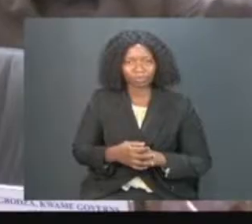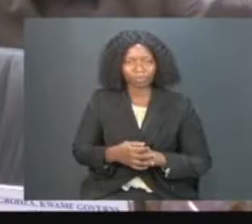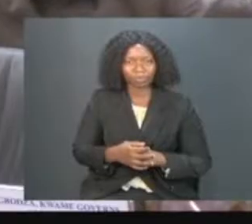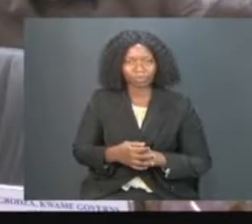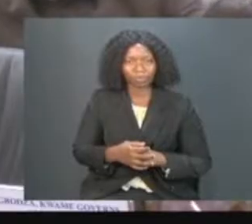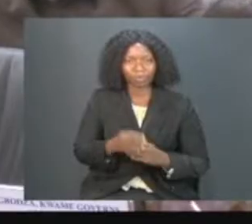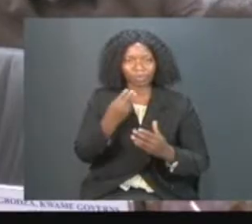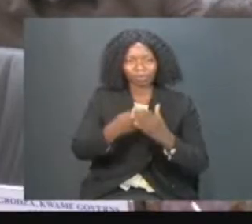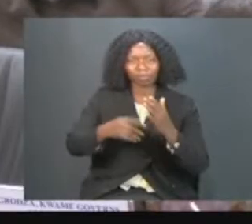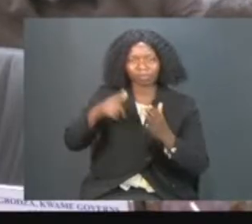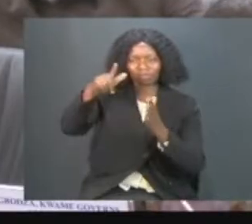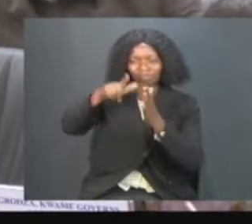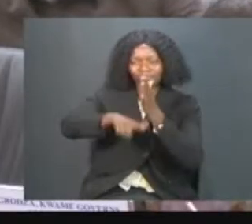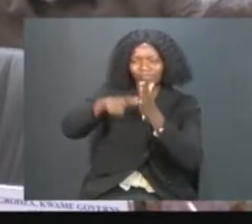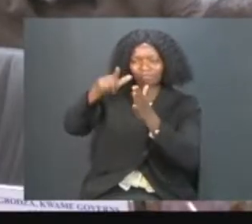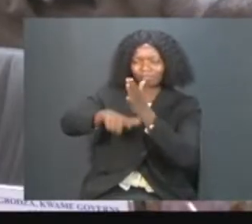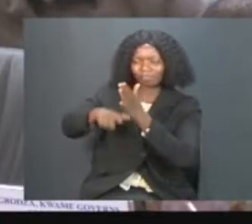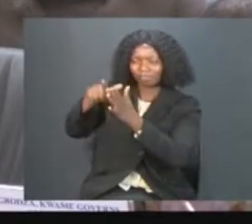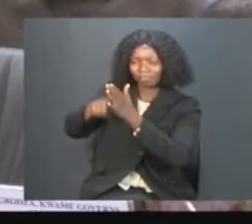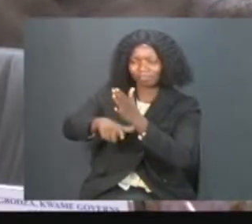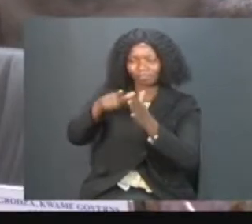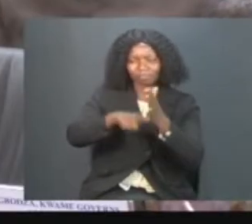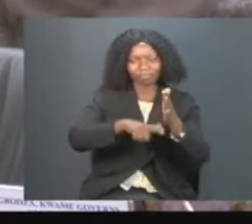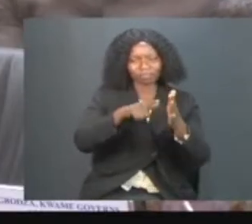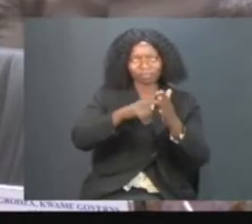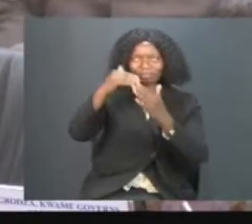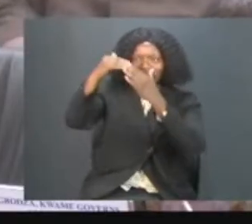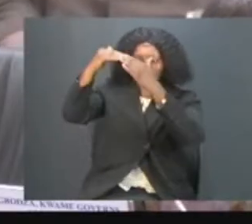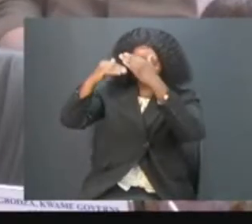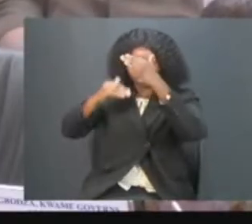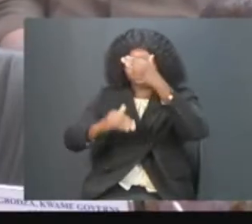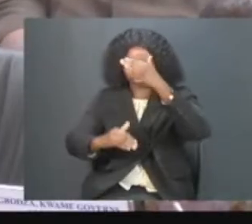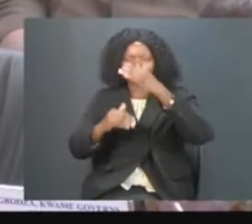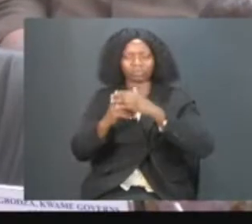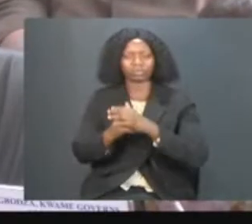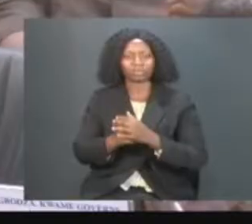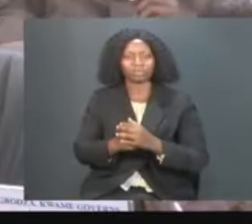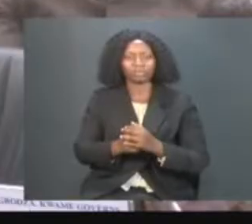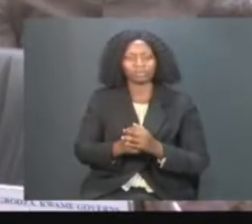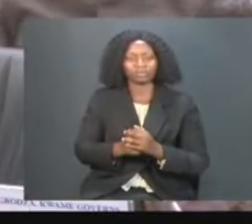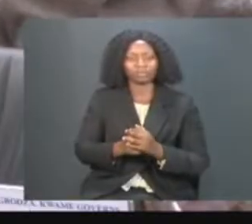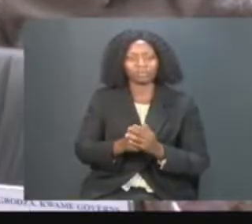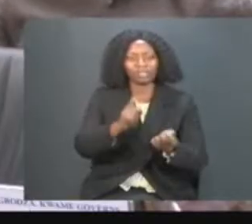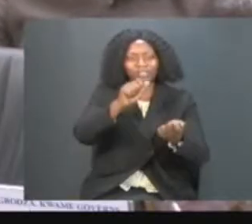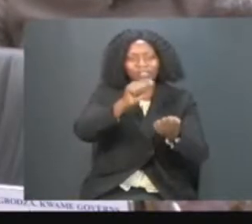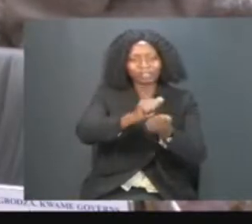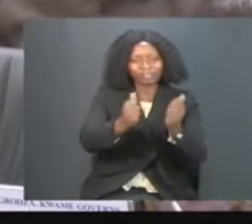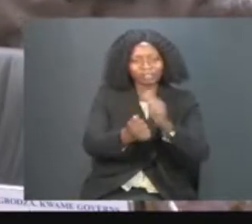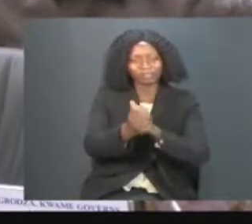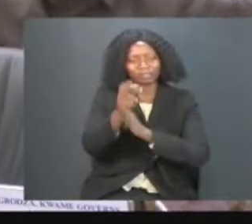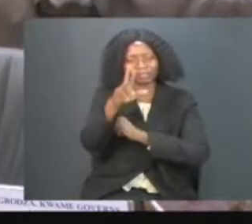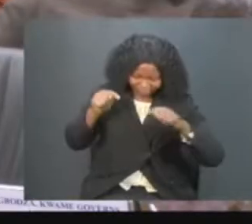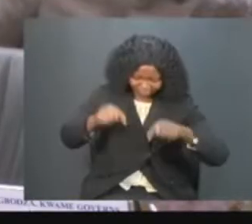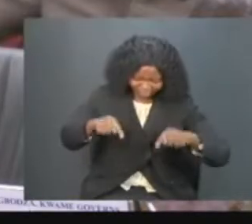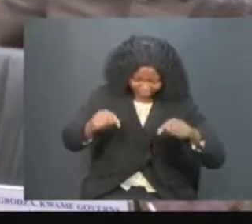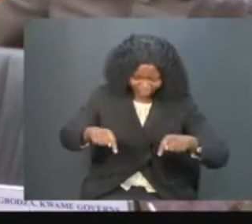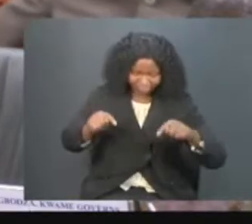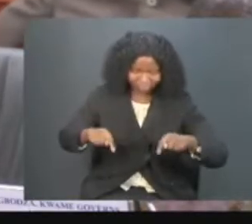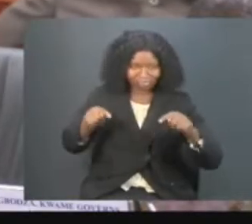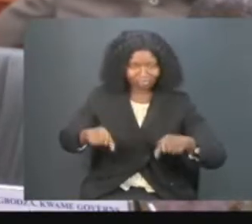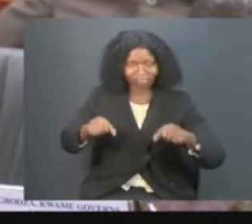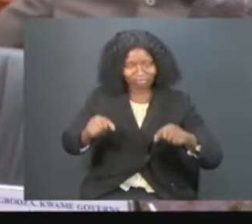before. Inflation is all over the place, and exchange rate today is time